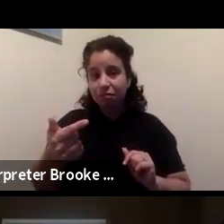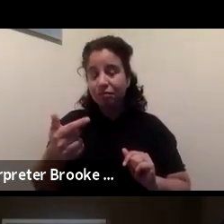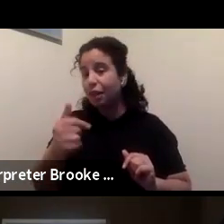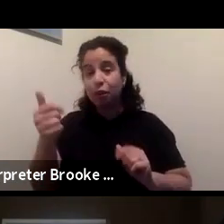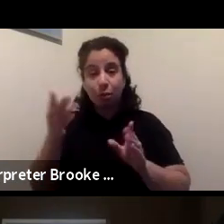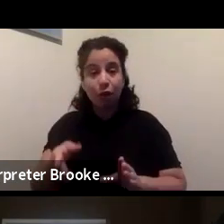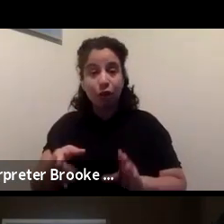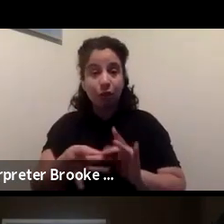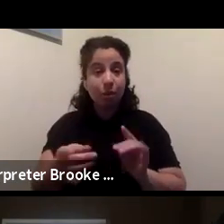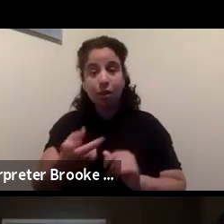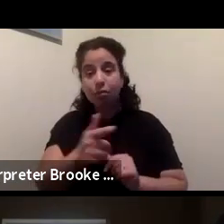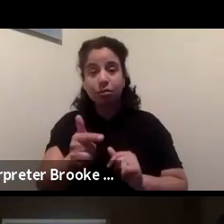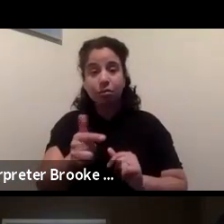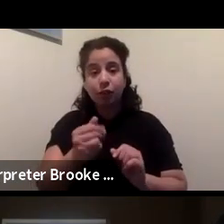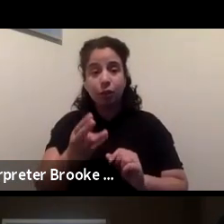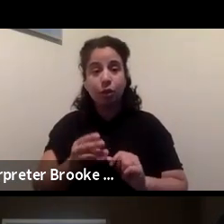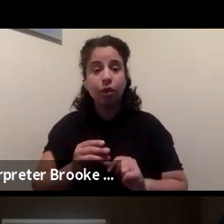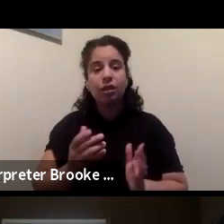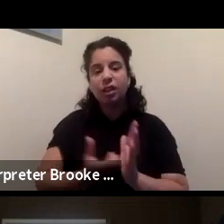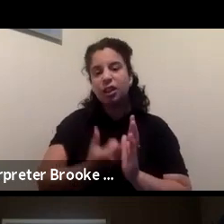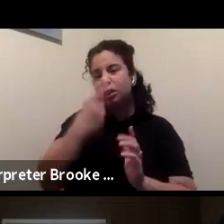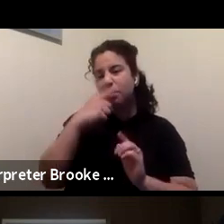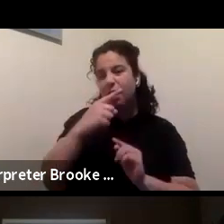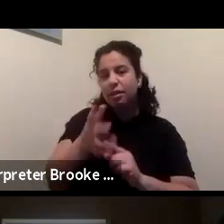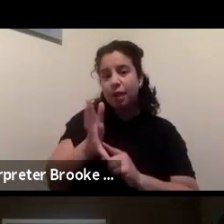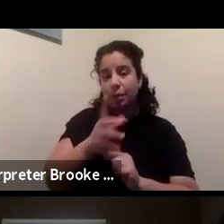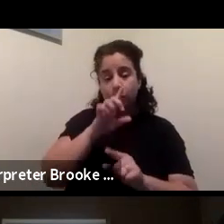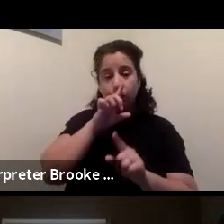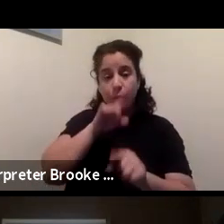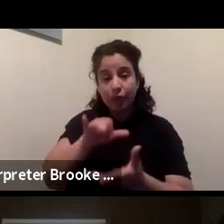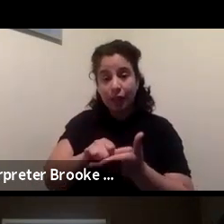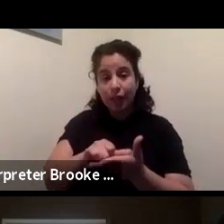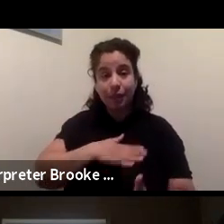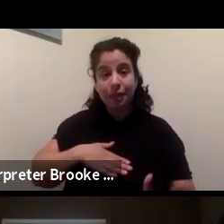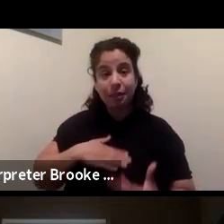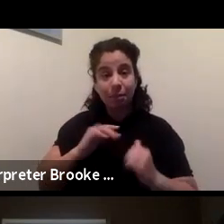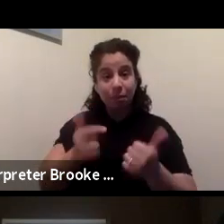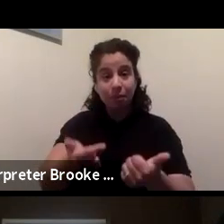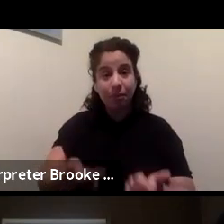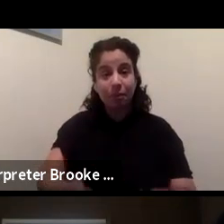well. Could we spend 5 minutes responding to that, please?